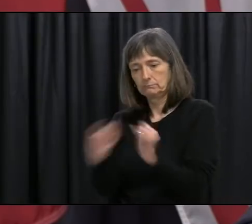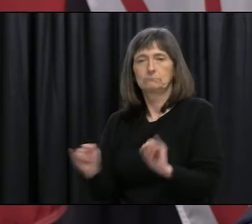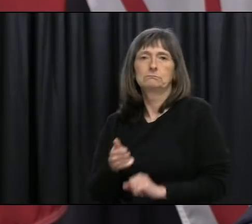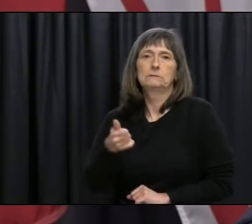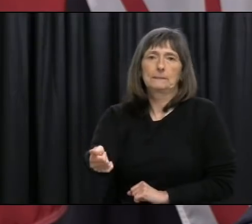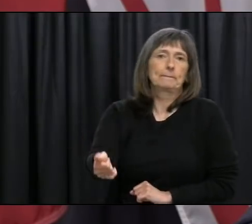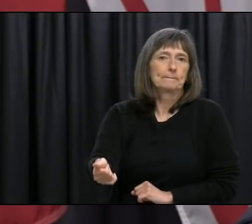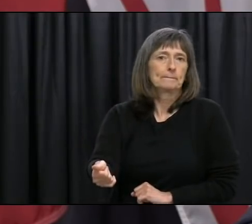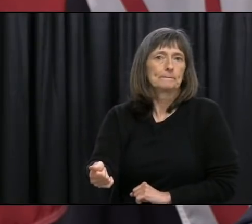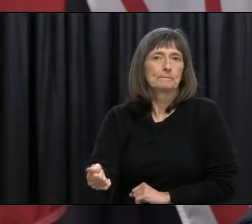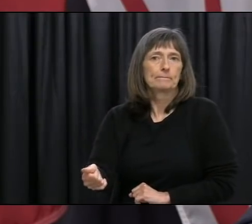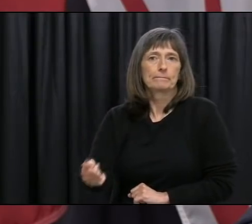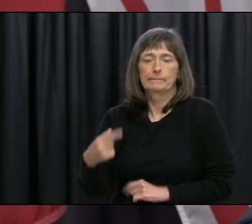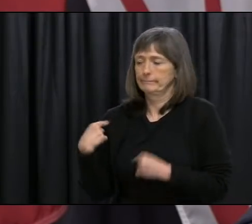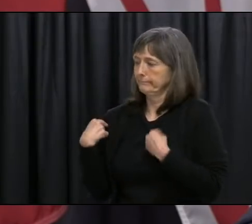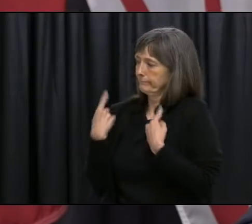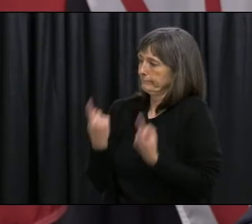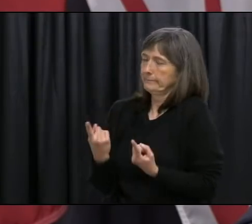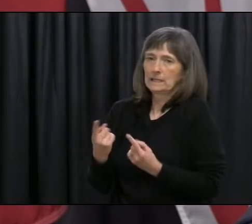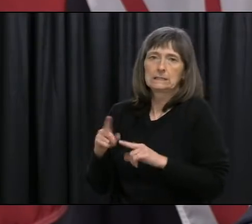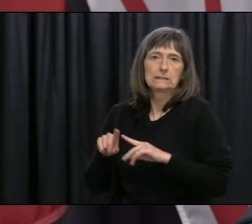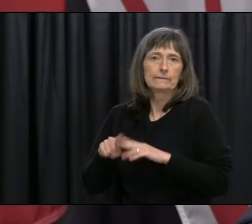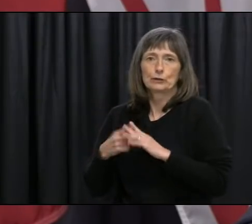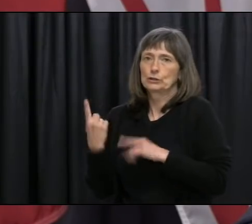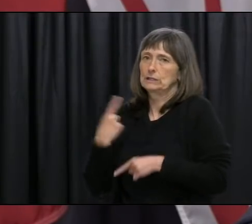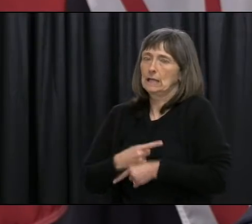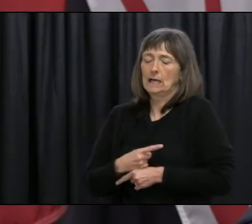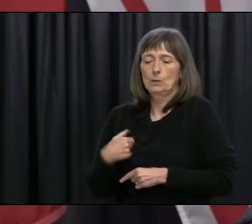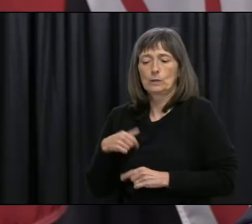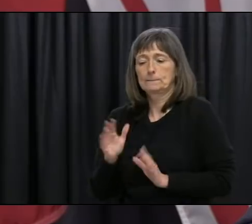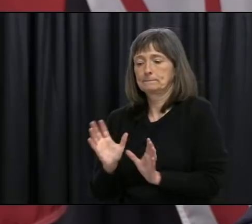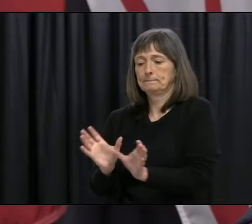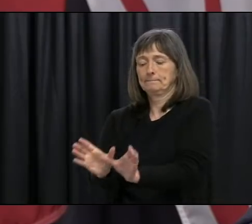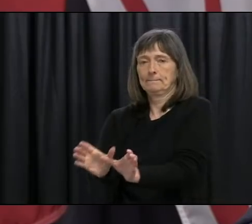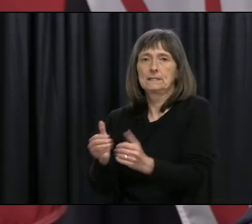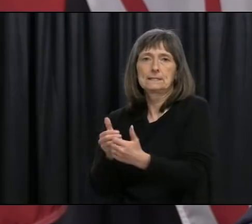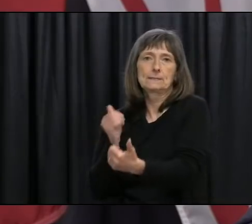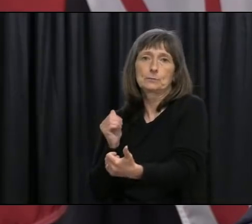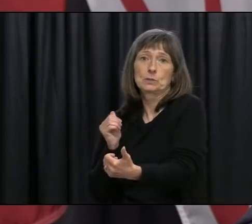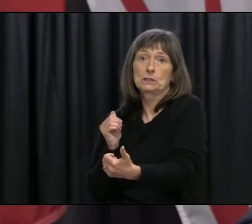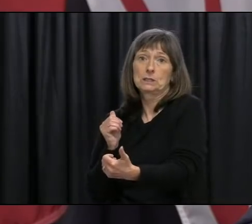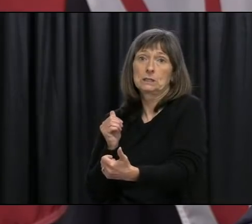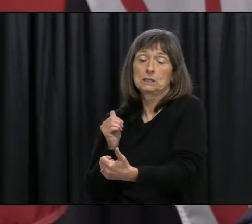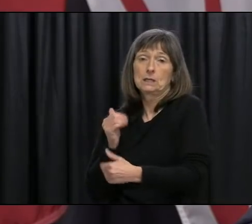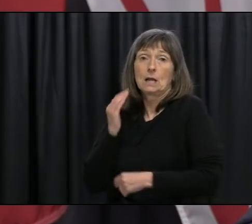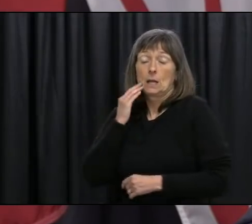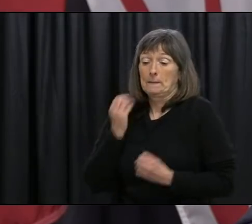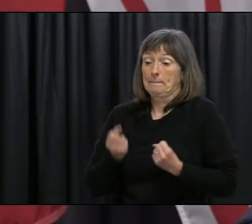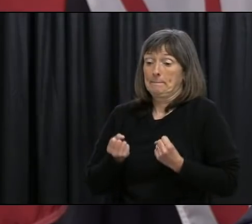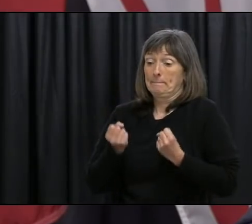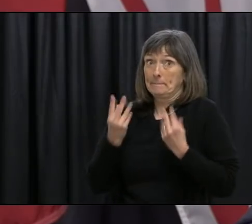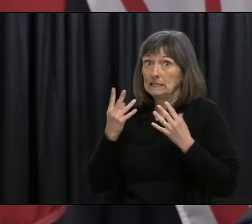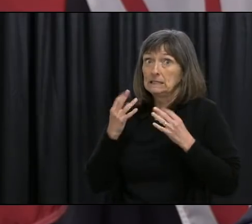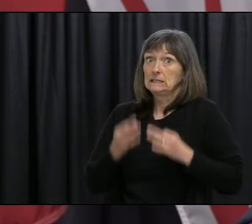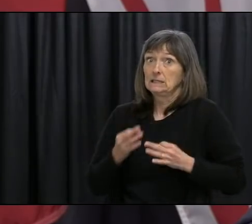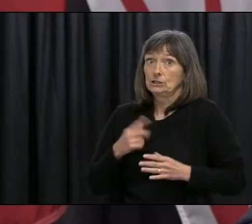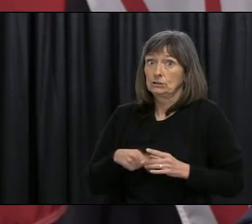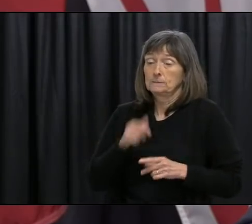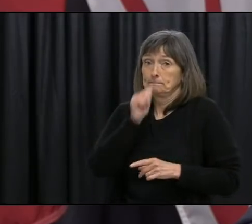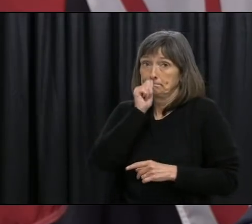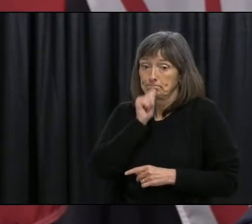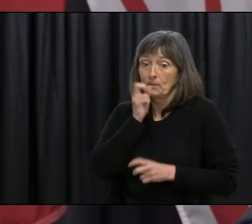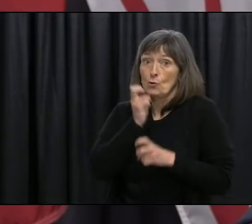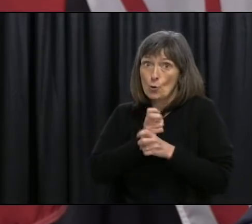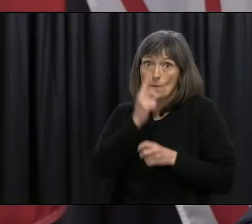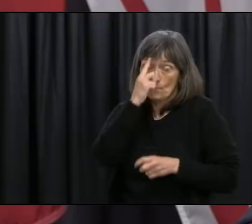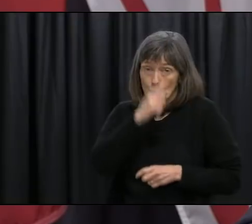position that we took from day one. We'll continue to stay there based on the science and the evidence. I know a lot of the decisions would be extremely difficult, and I